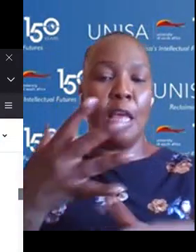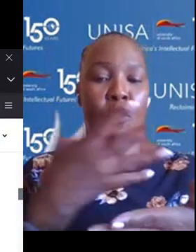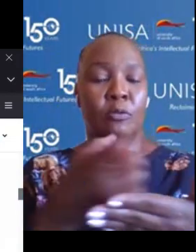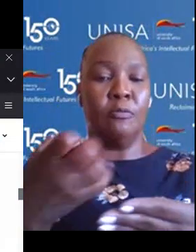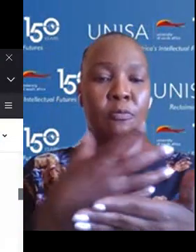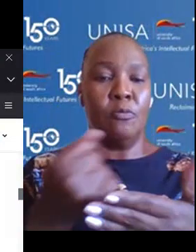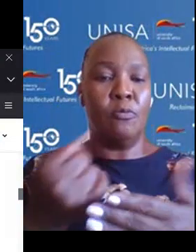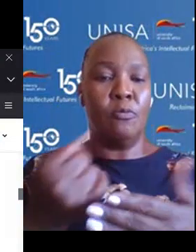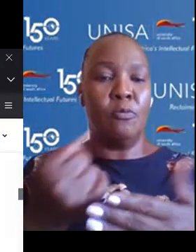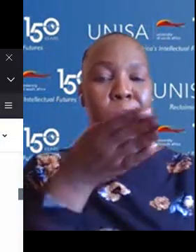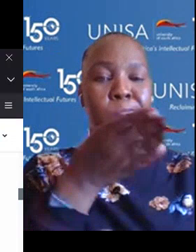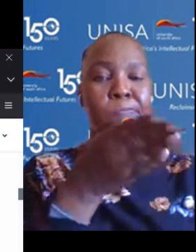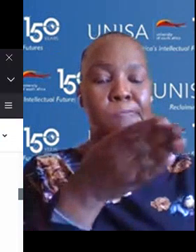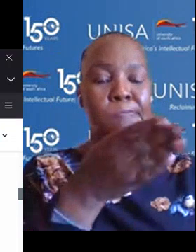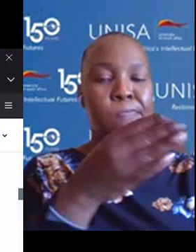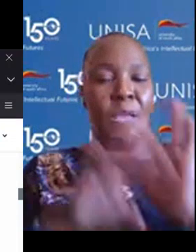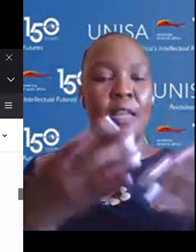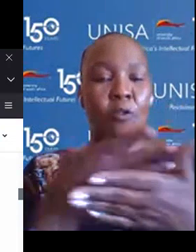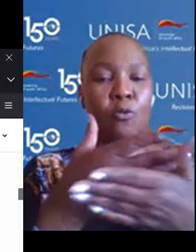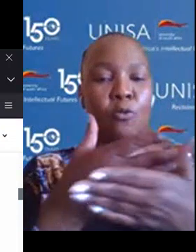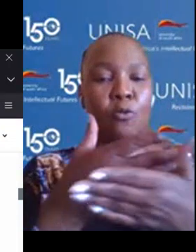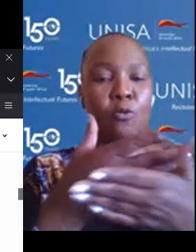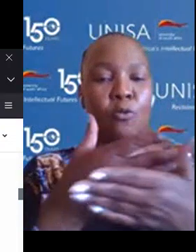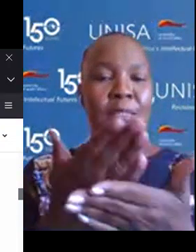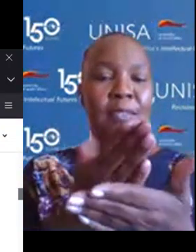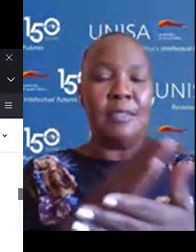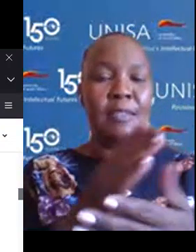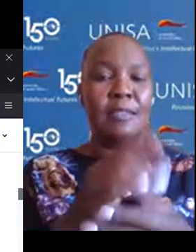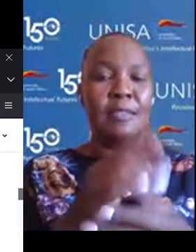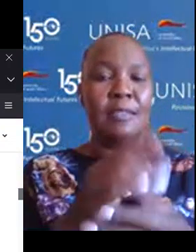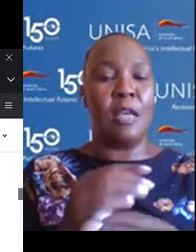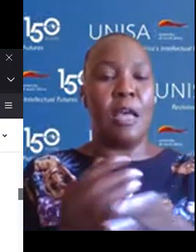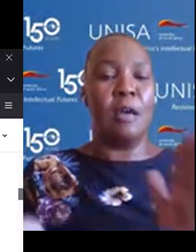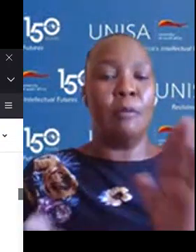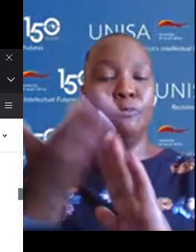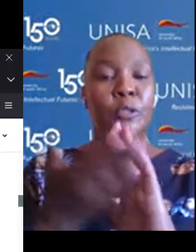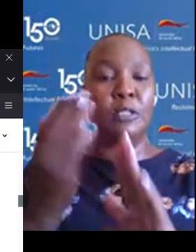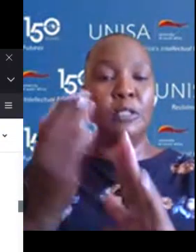under the recording section. We will upload it just after we finish here today.